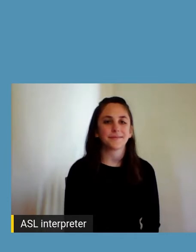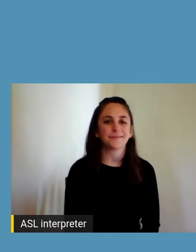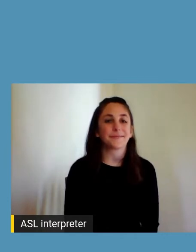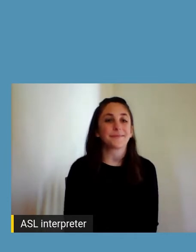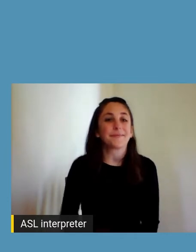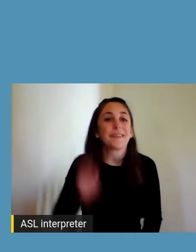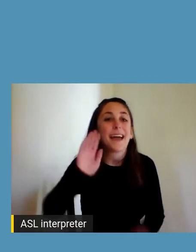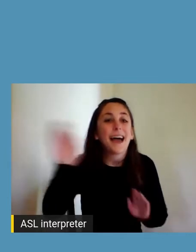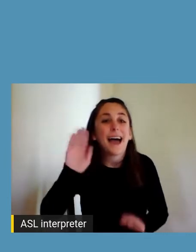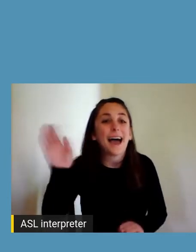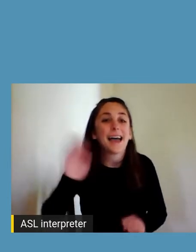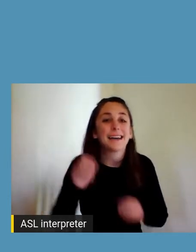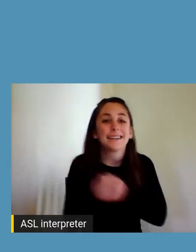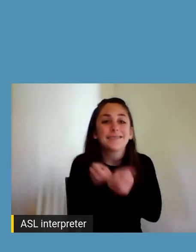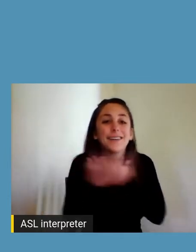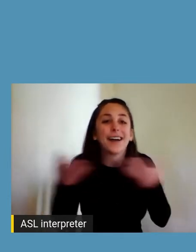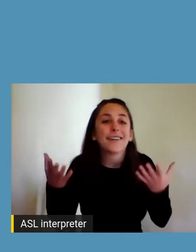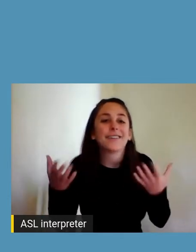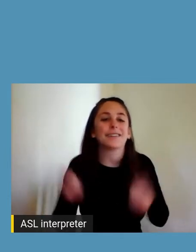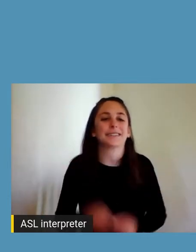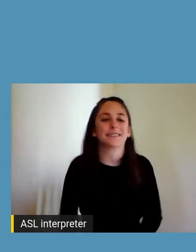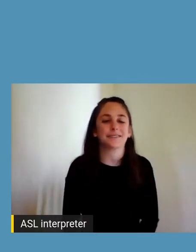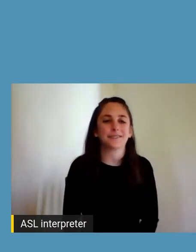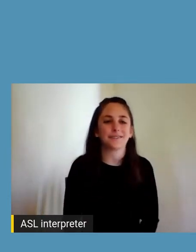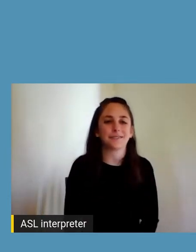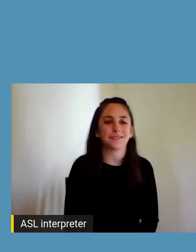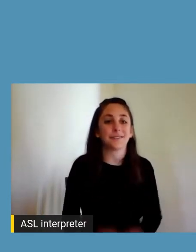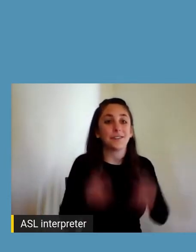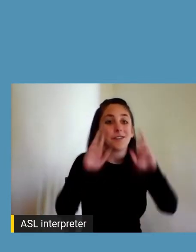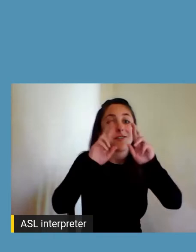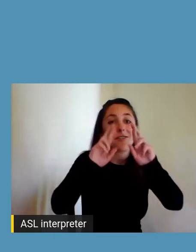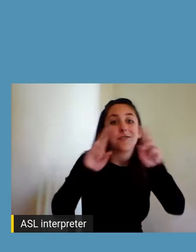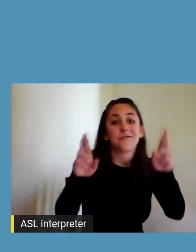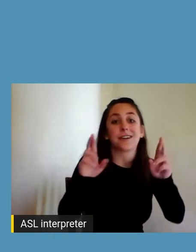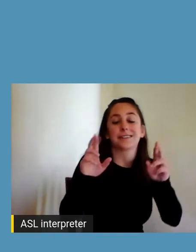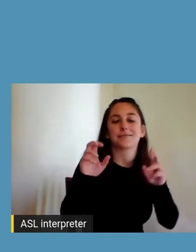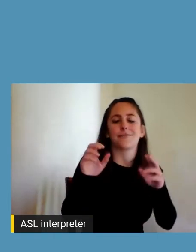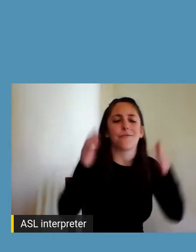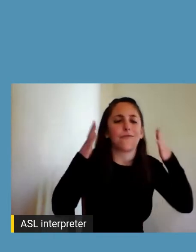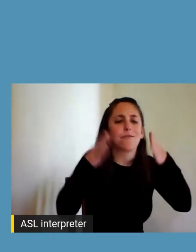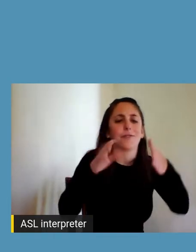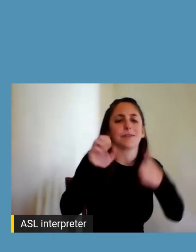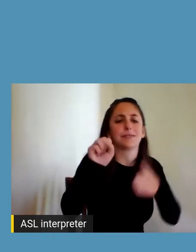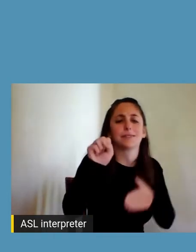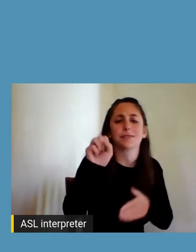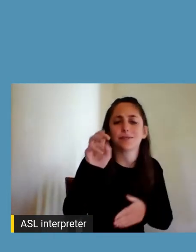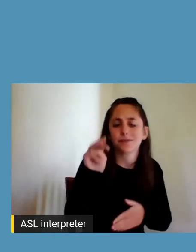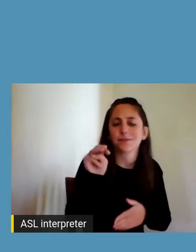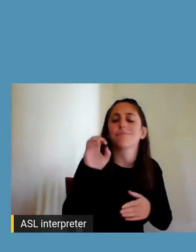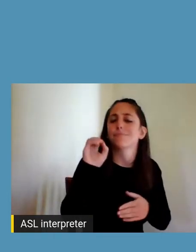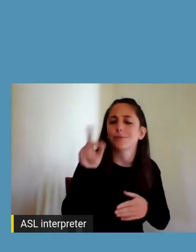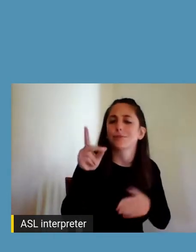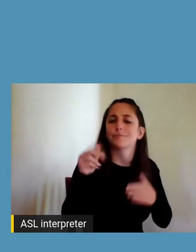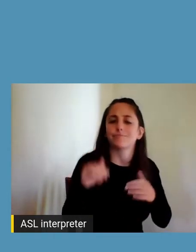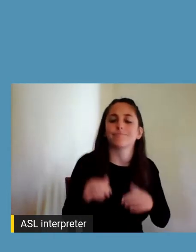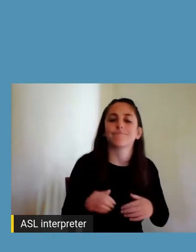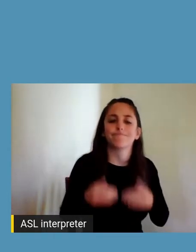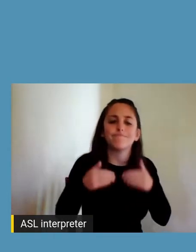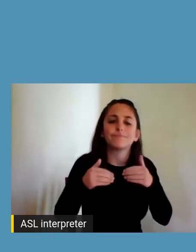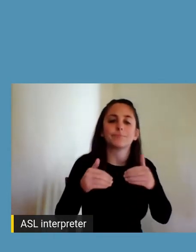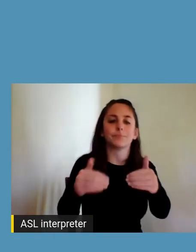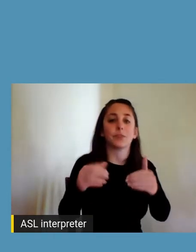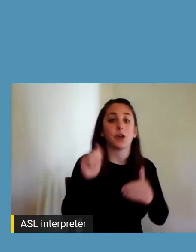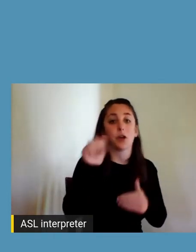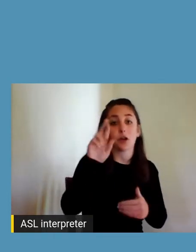Hi, everyone. Are you all ready to zoom into social media? Okay, let's get started. So my name is Arturo Garcia.